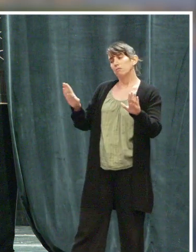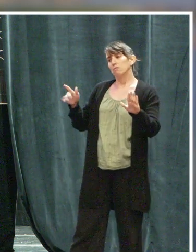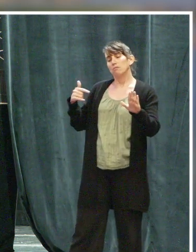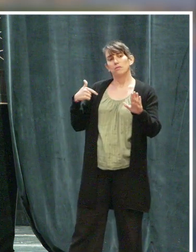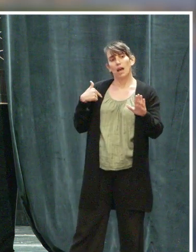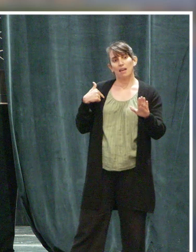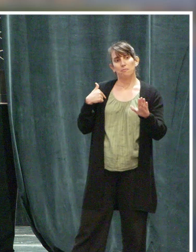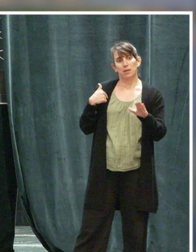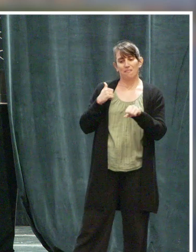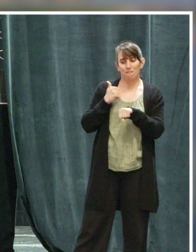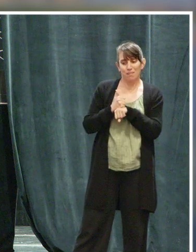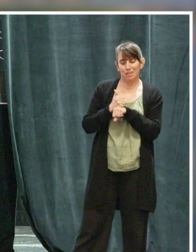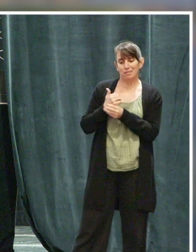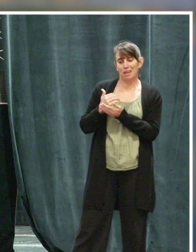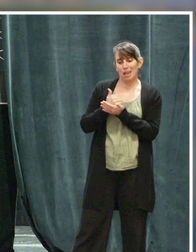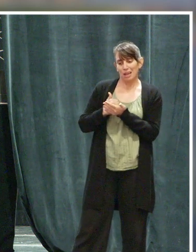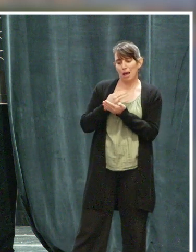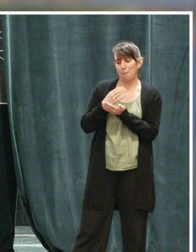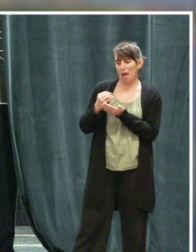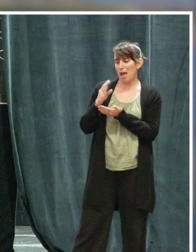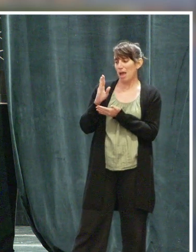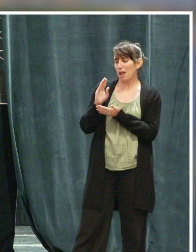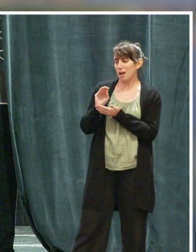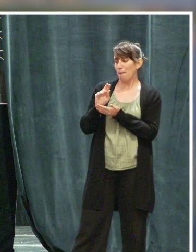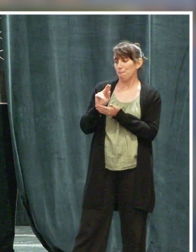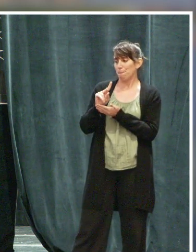fixed income and bonds for 30 years. Great.